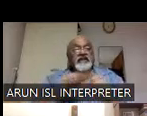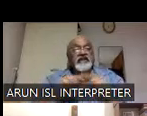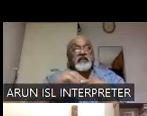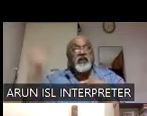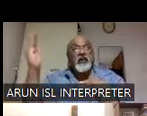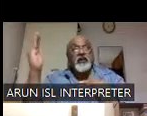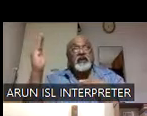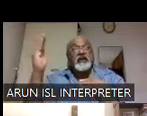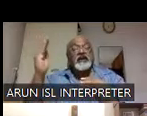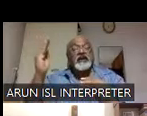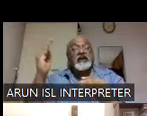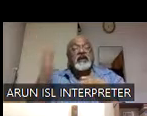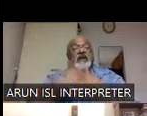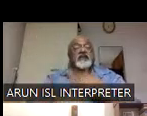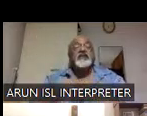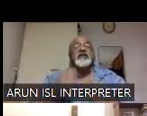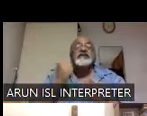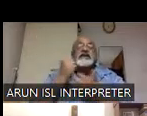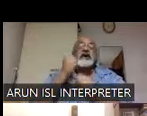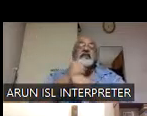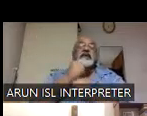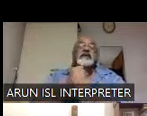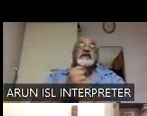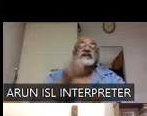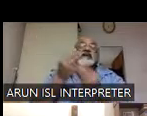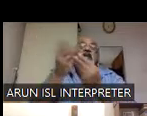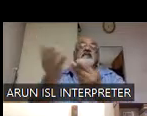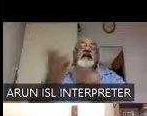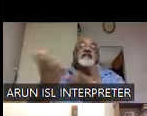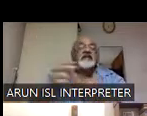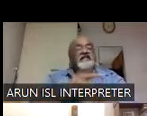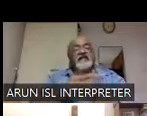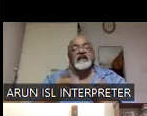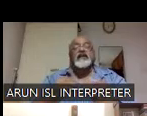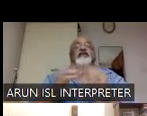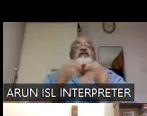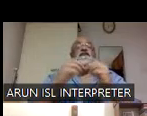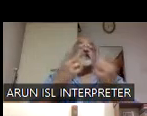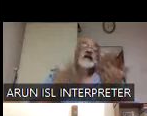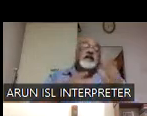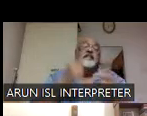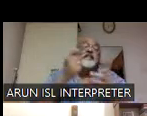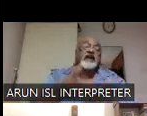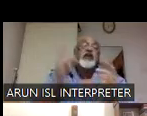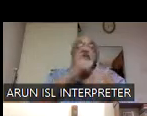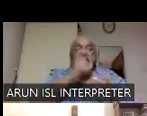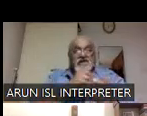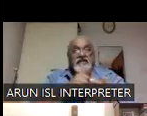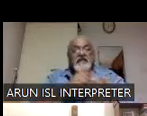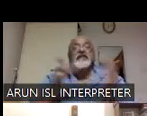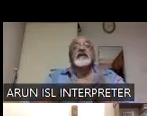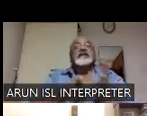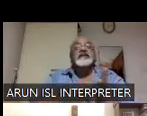are eligible for different government entitlements like getting scholarships, disability pension,